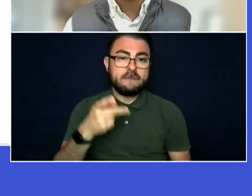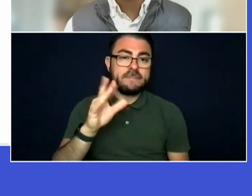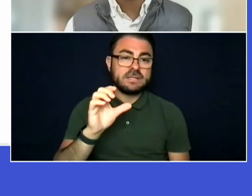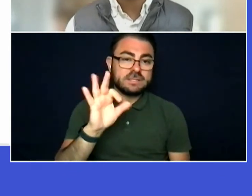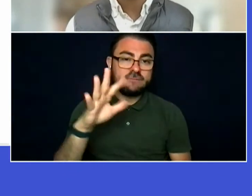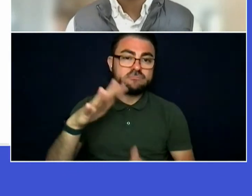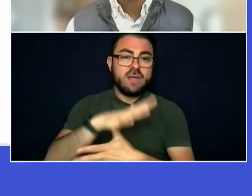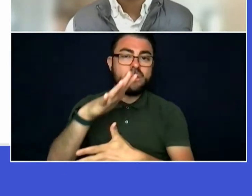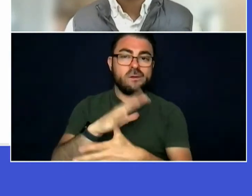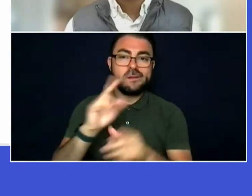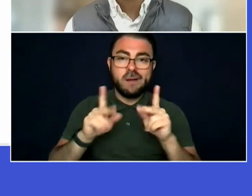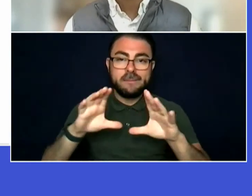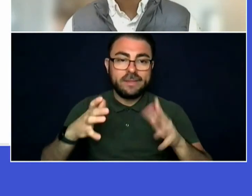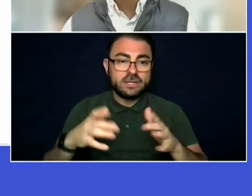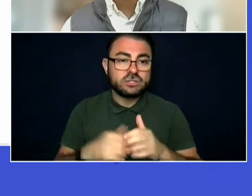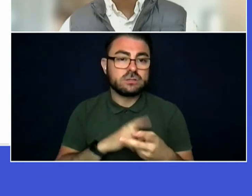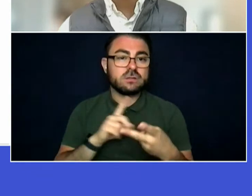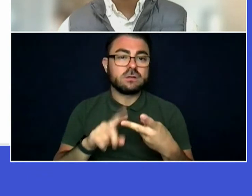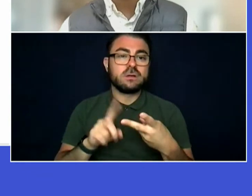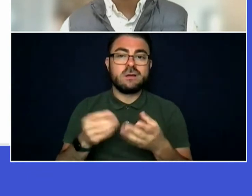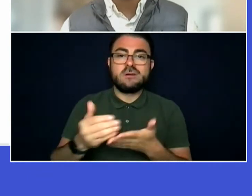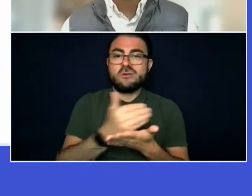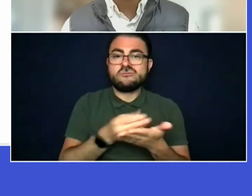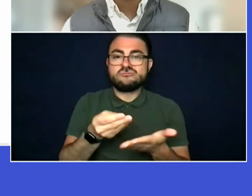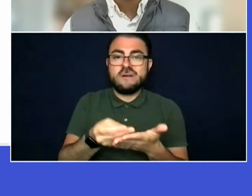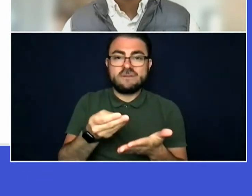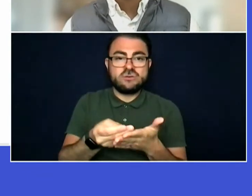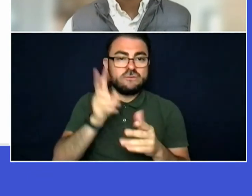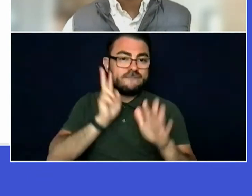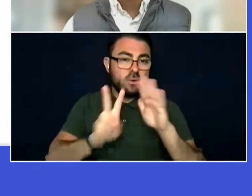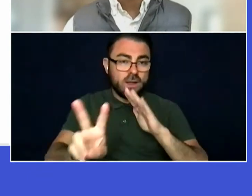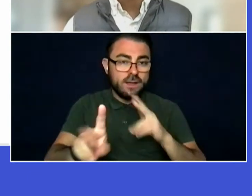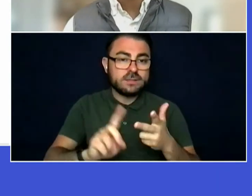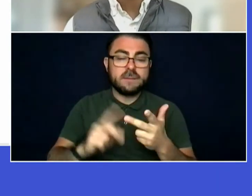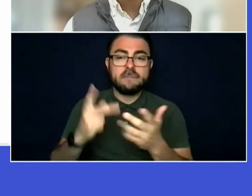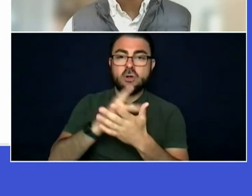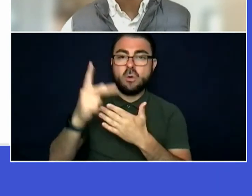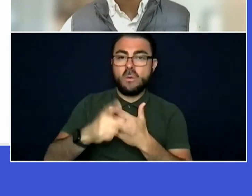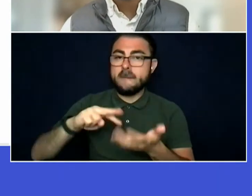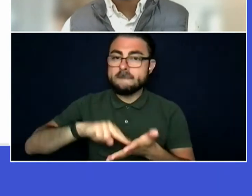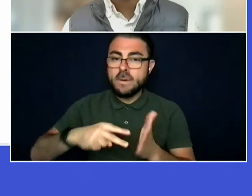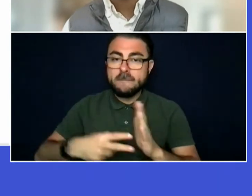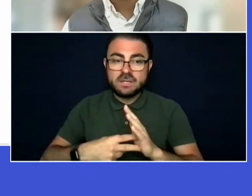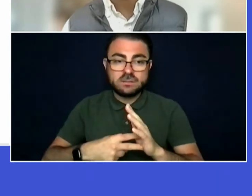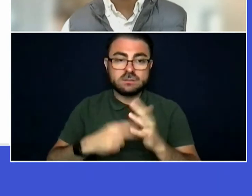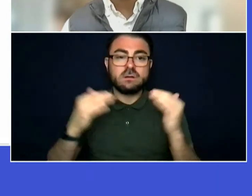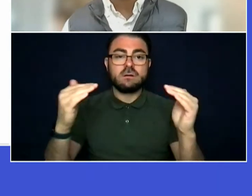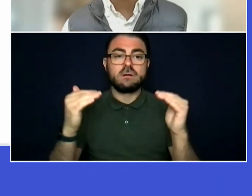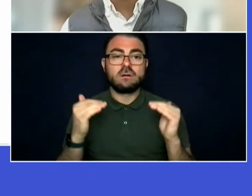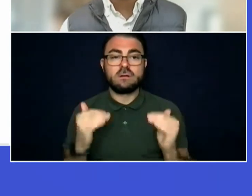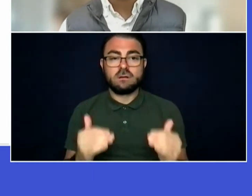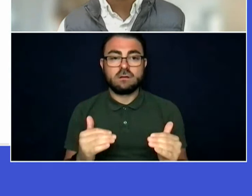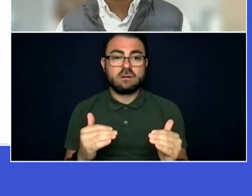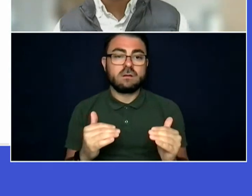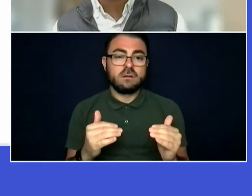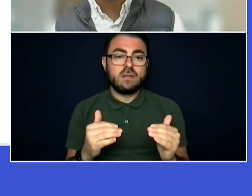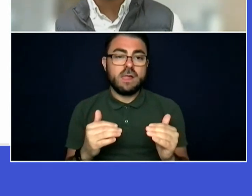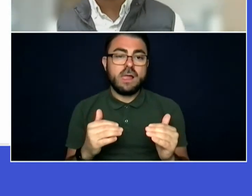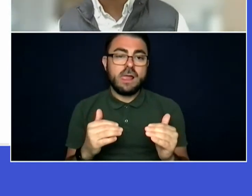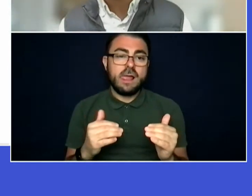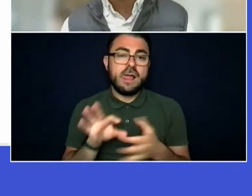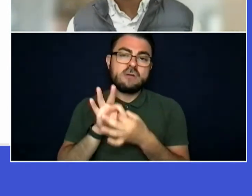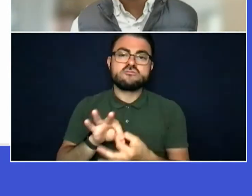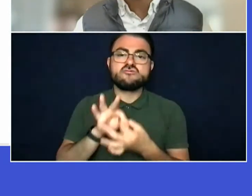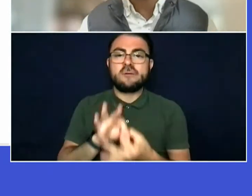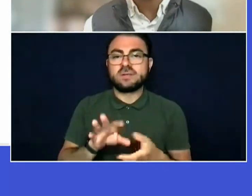forecast and the overall program purpose. And then there's a range of grounding values that are going to be relevant to the entire program and all the programs